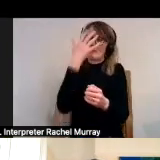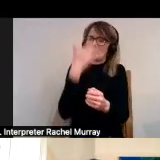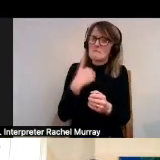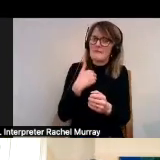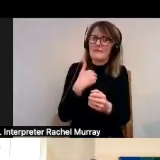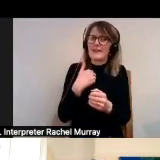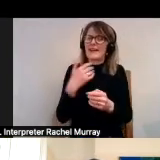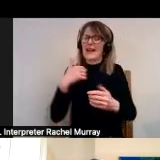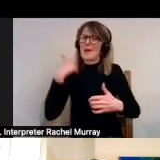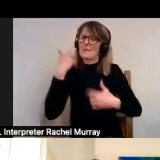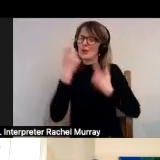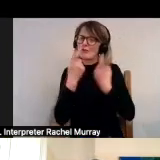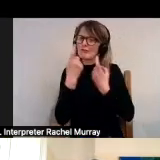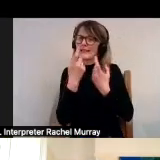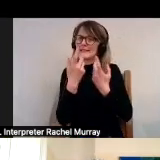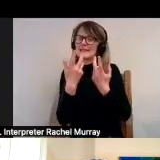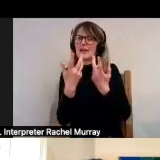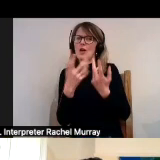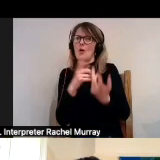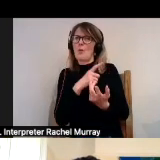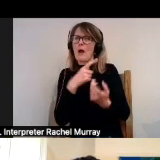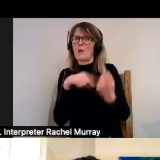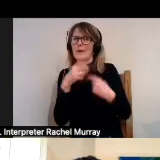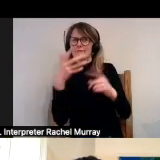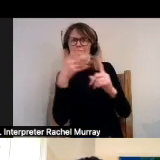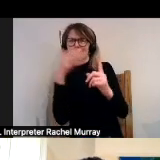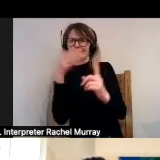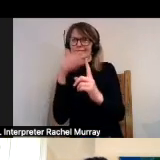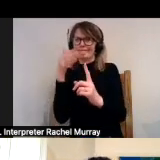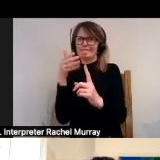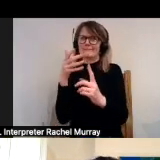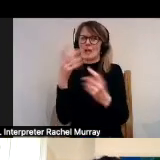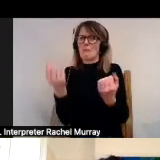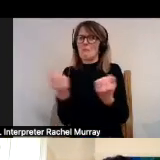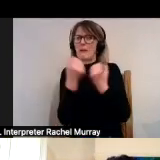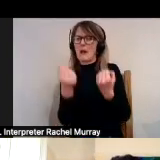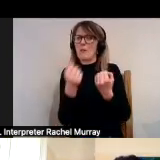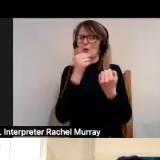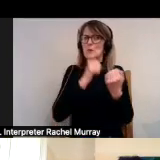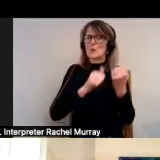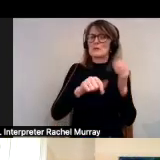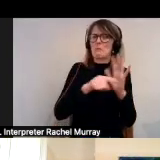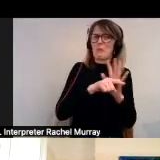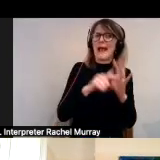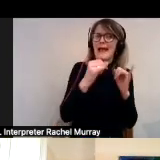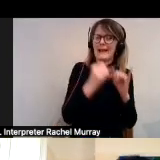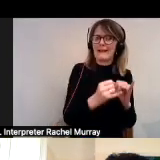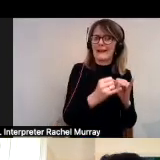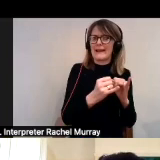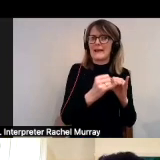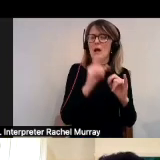we tend to notice power used badly and perhaps don't so often notice when power is used